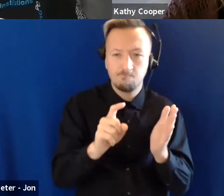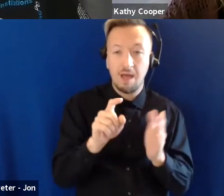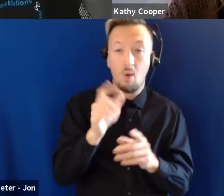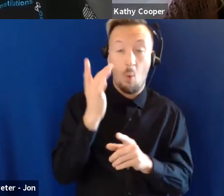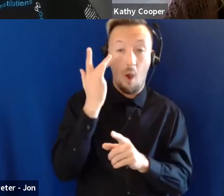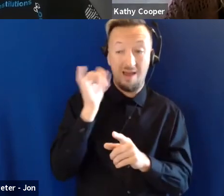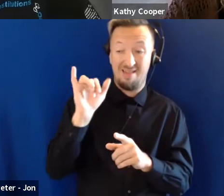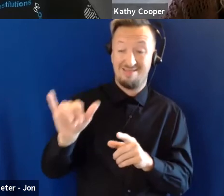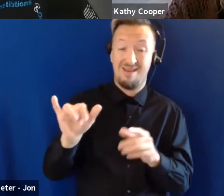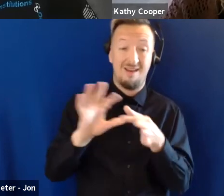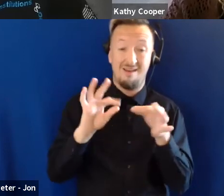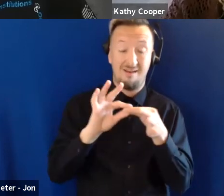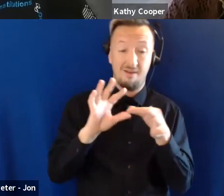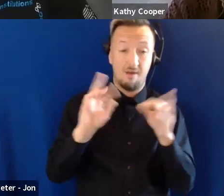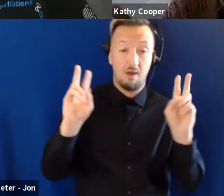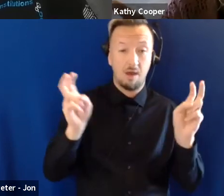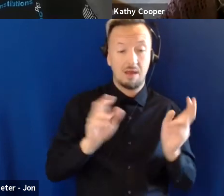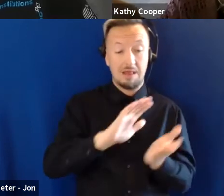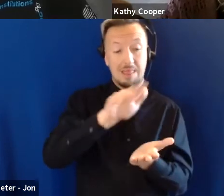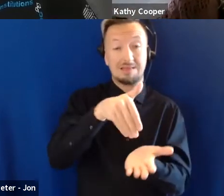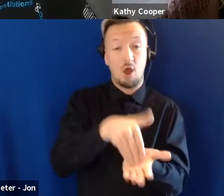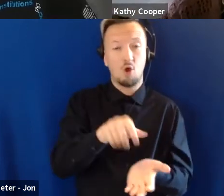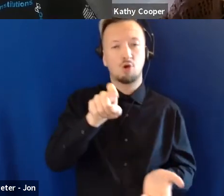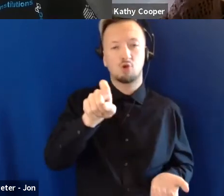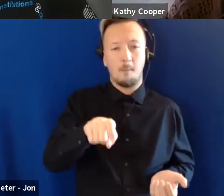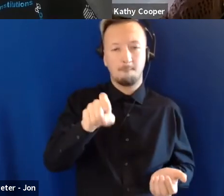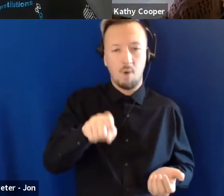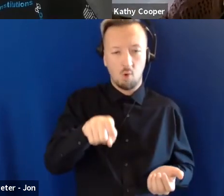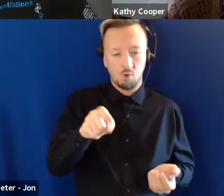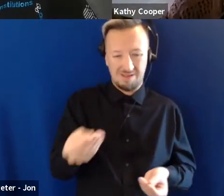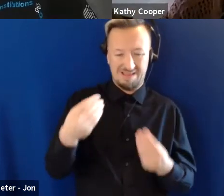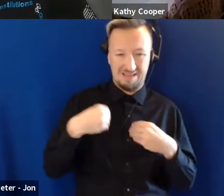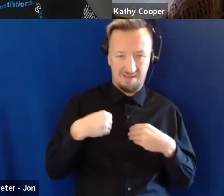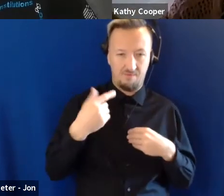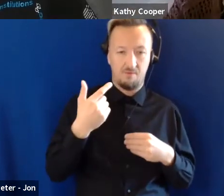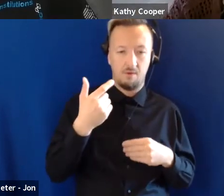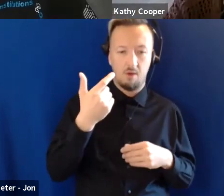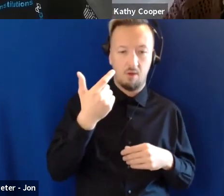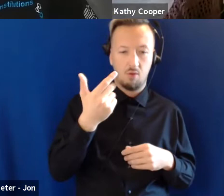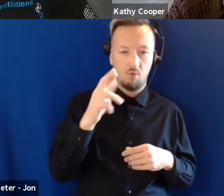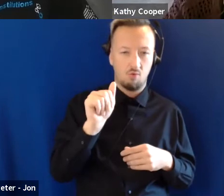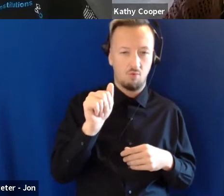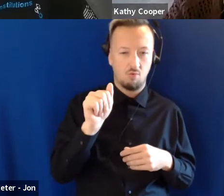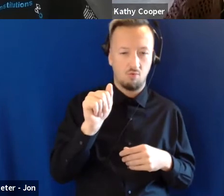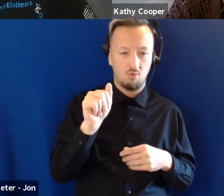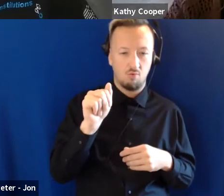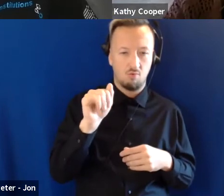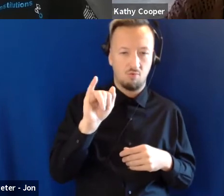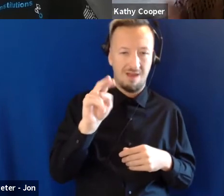says that centers are supposed to give us their grant application, which I don't think a lot of people knew. That one was kind of new to